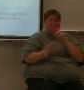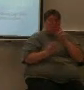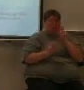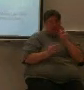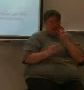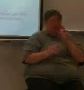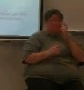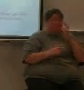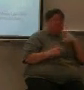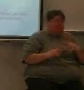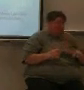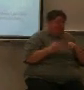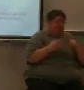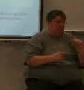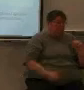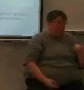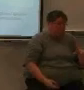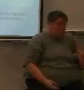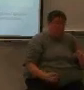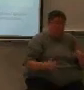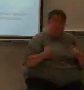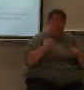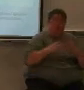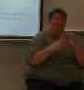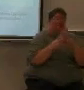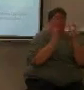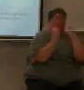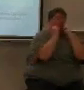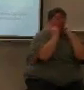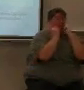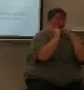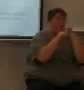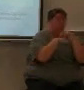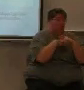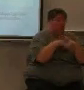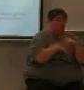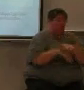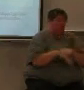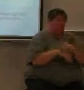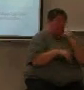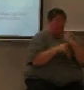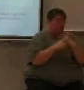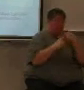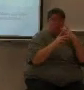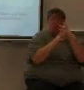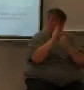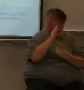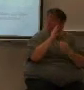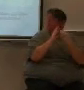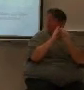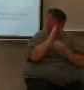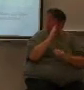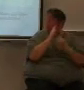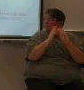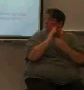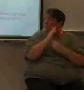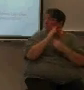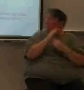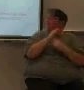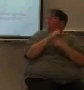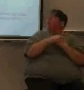sensitive to acid. So these species were very common early on, and they dropped out of the assemblage, right, as we got more and more acidic.